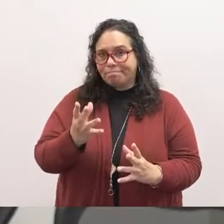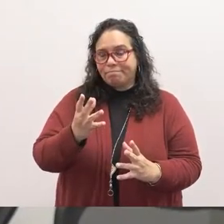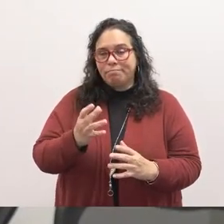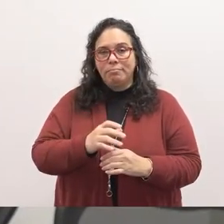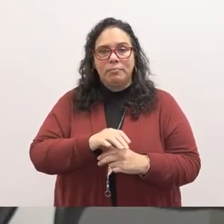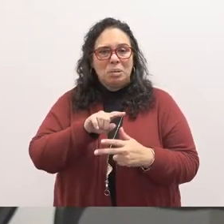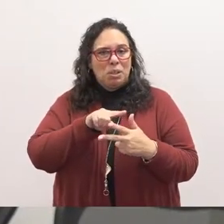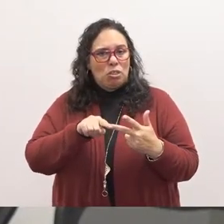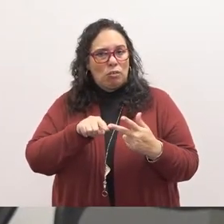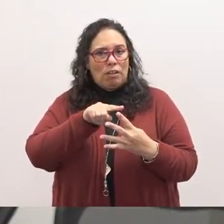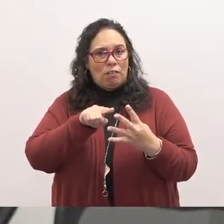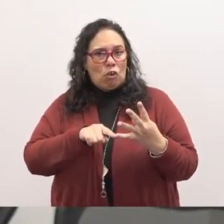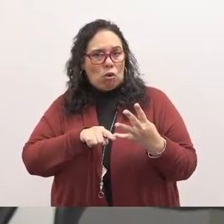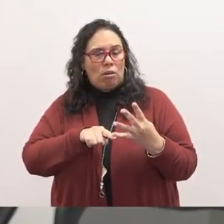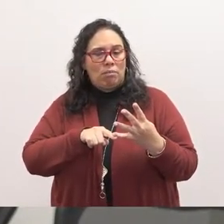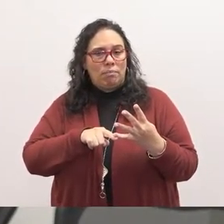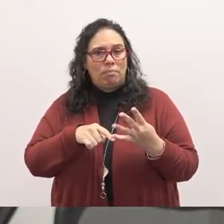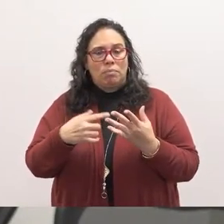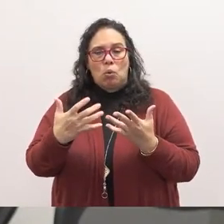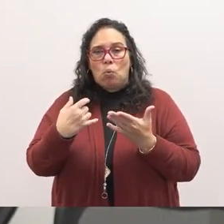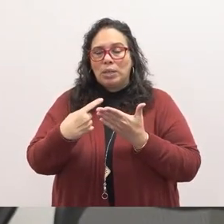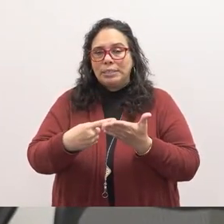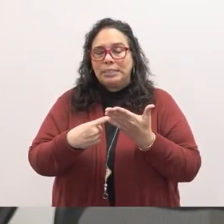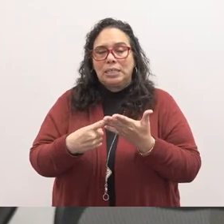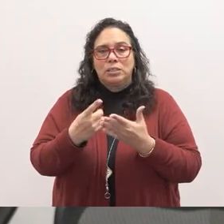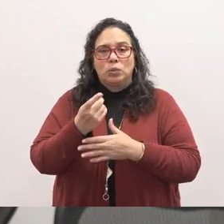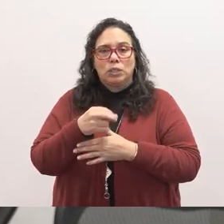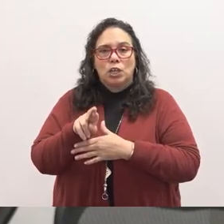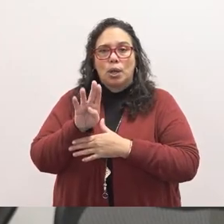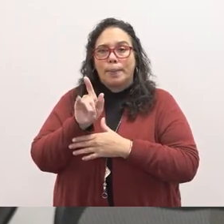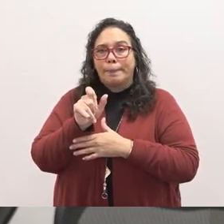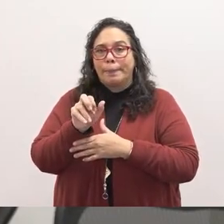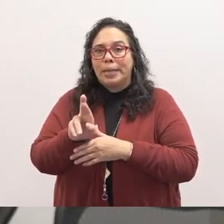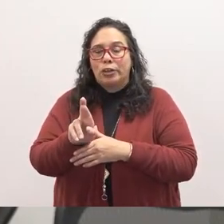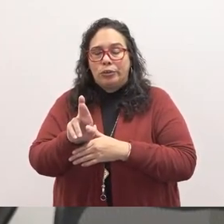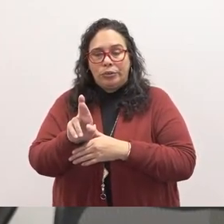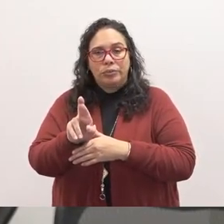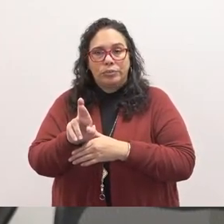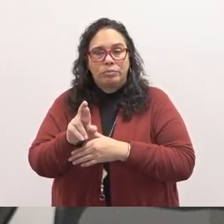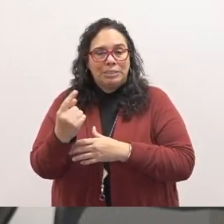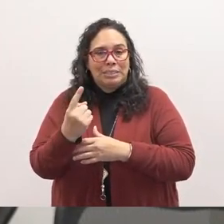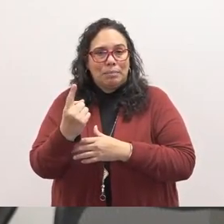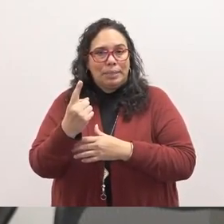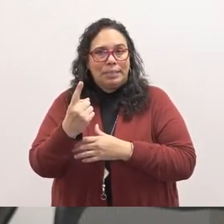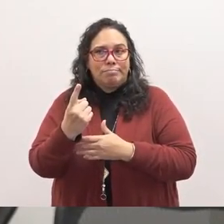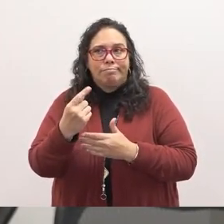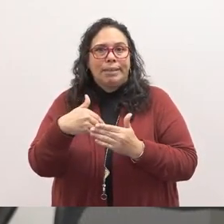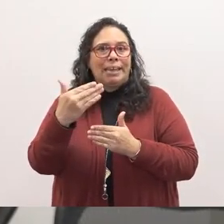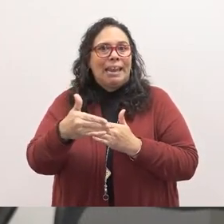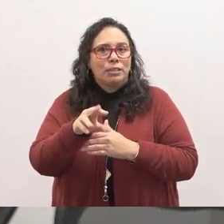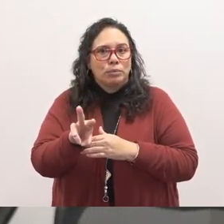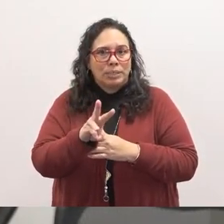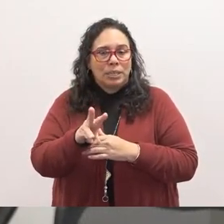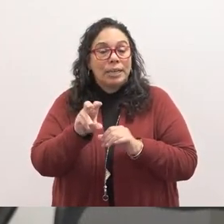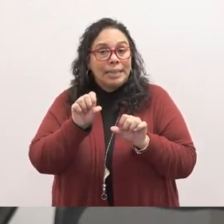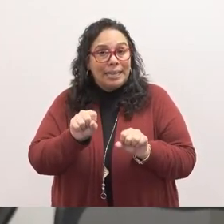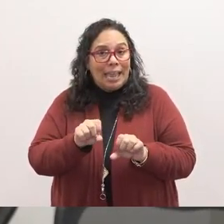four of you may want to talk to Dr. Baker about something that's on the agenda coming up, you know, next Wednesday. You can do